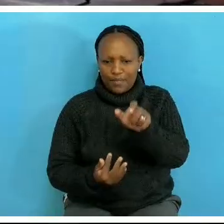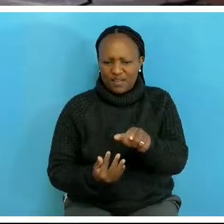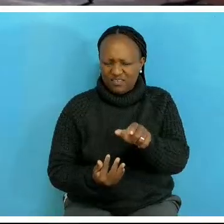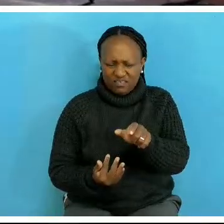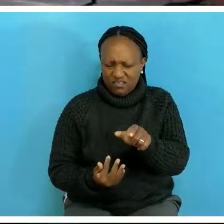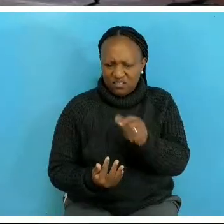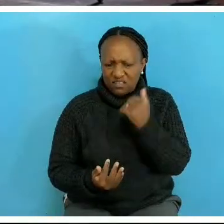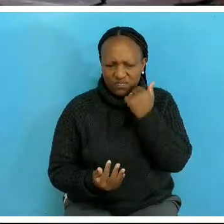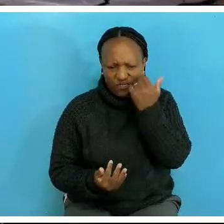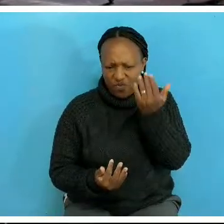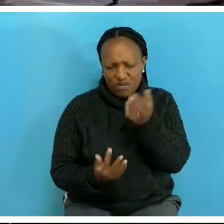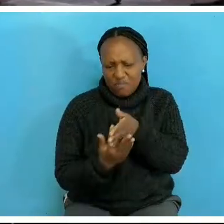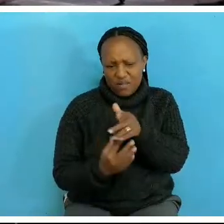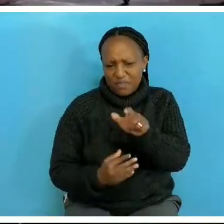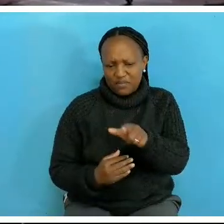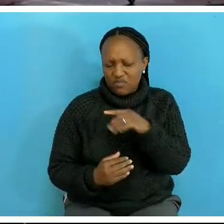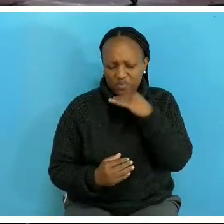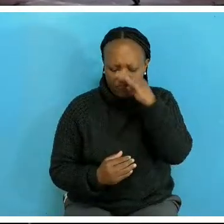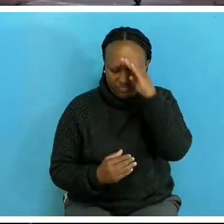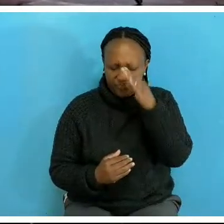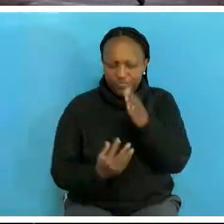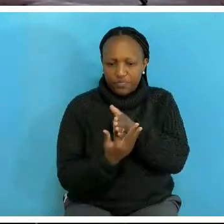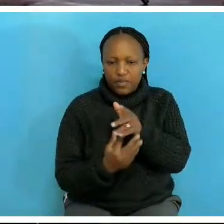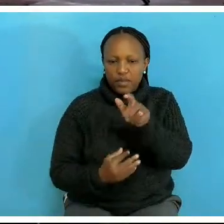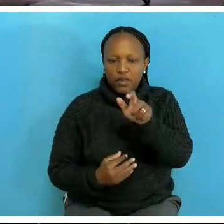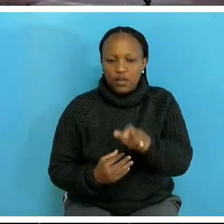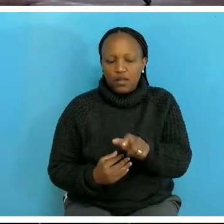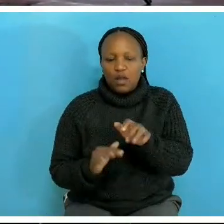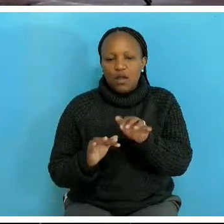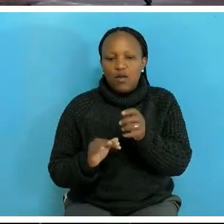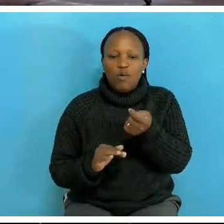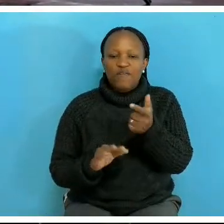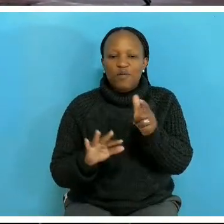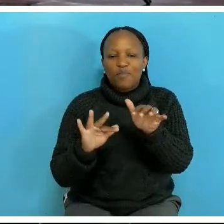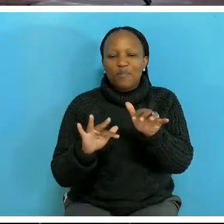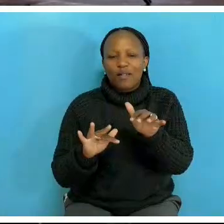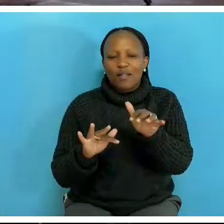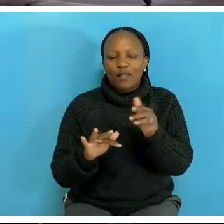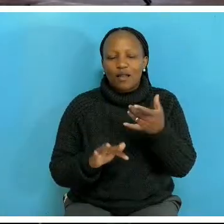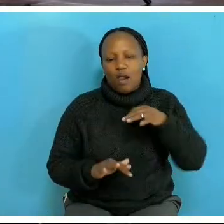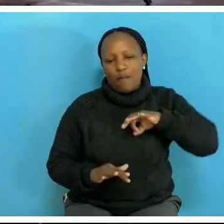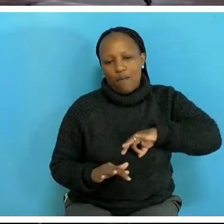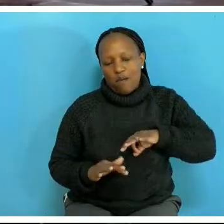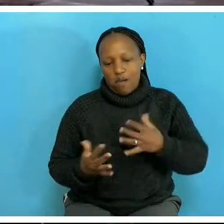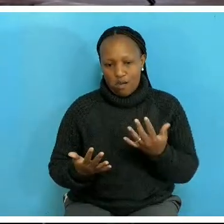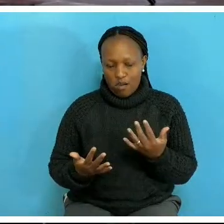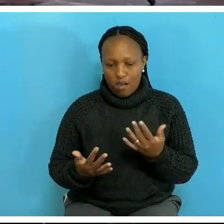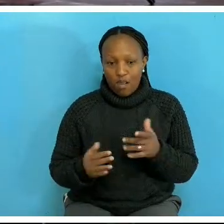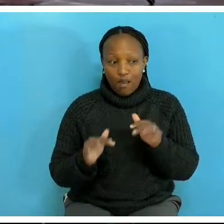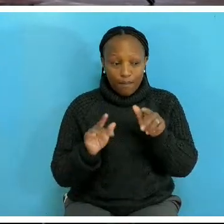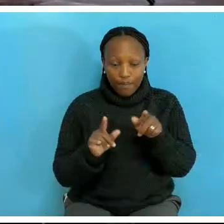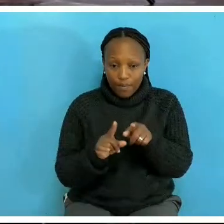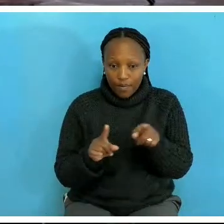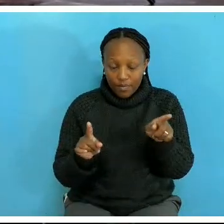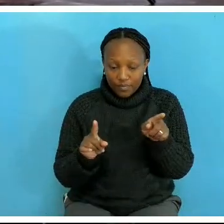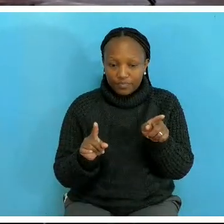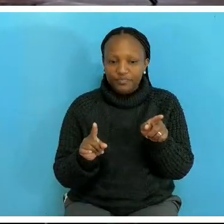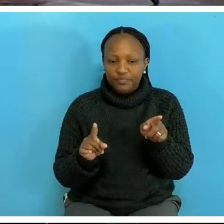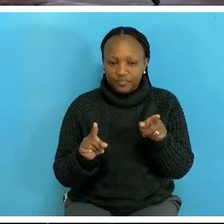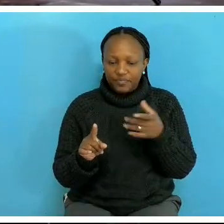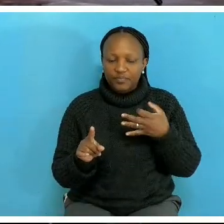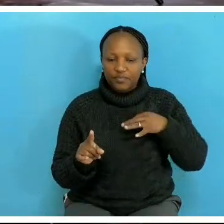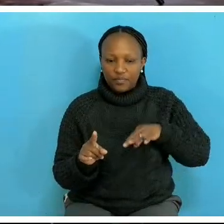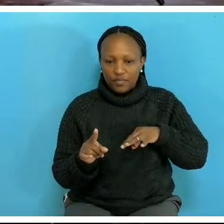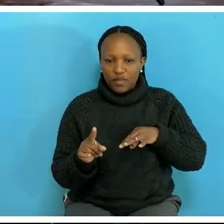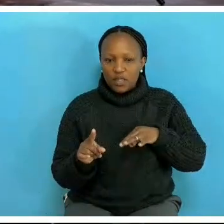them. Because only few people are benefiting. And then the truth is, the people that are benefiting are the ones that are getting the